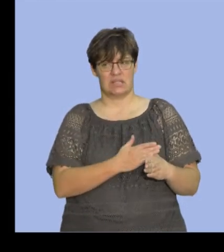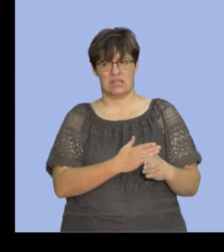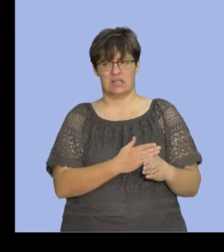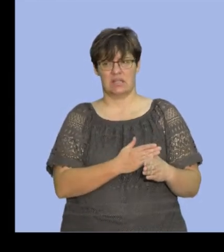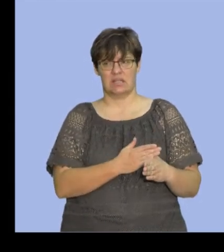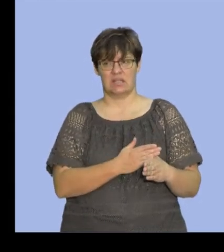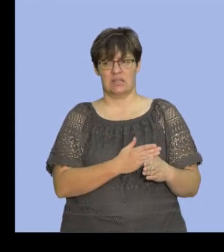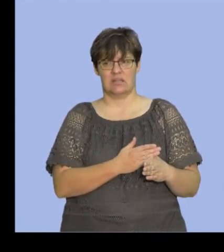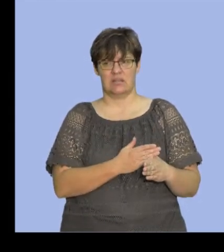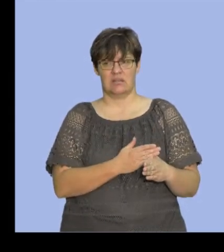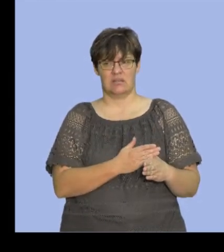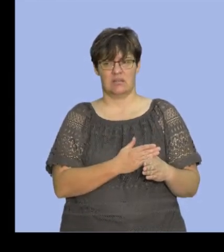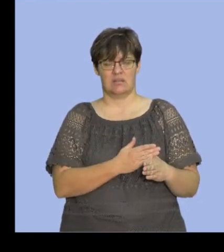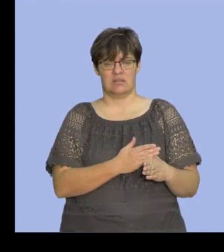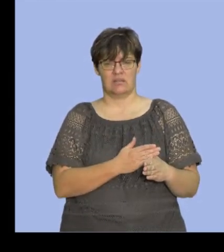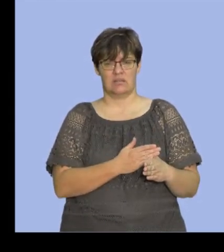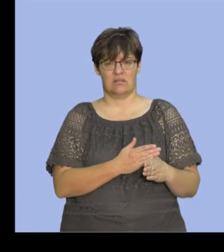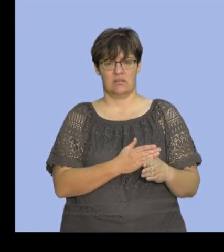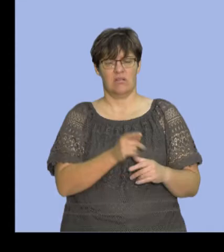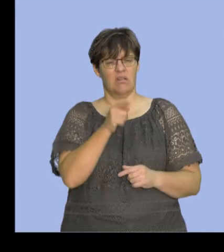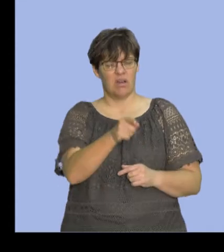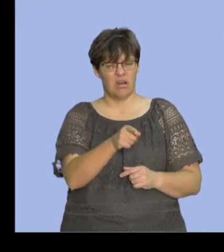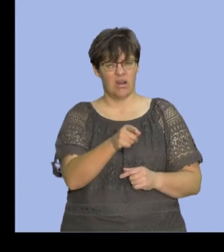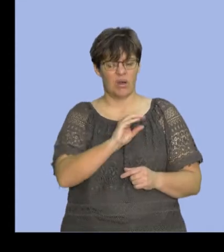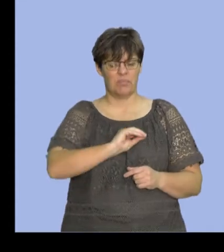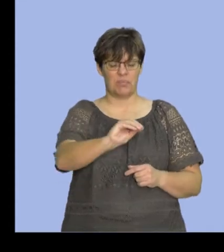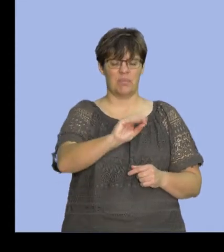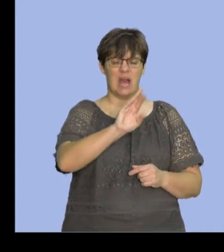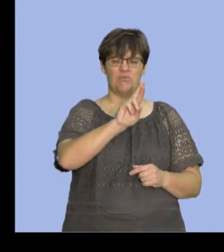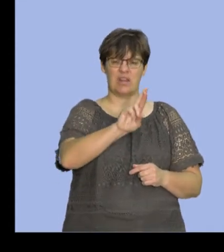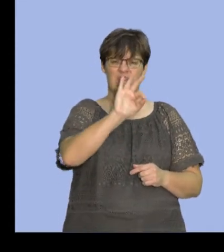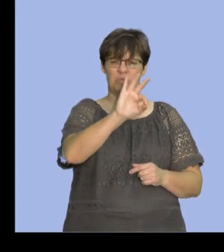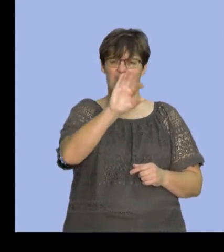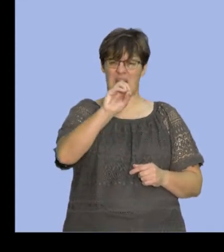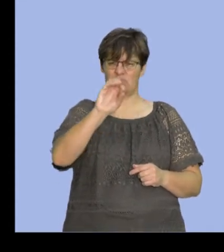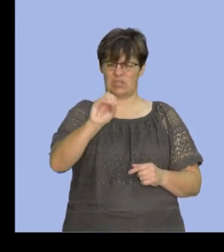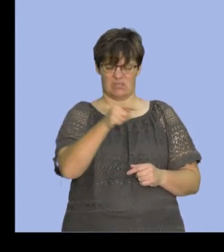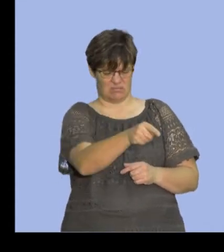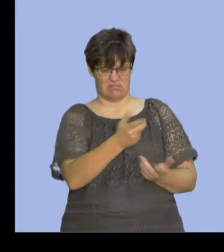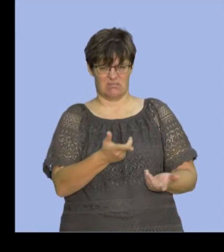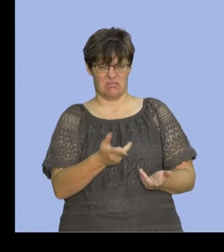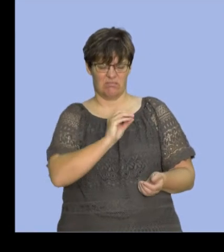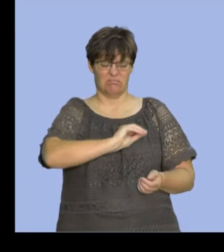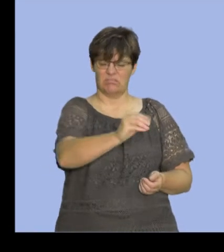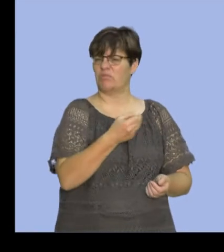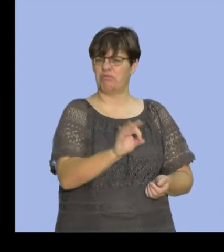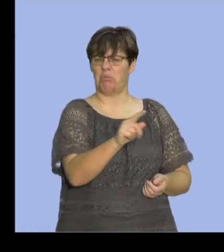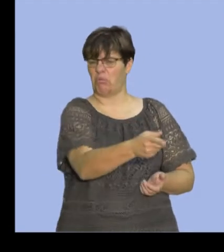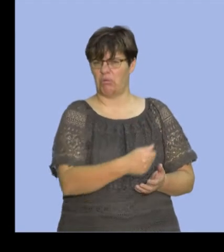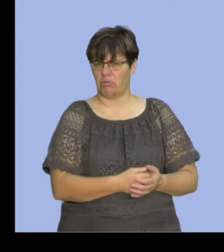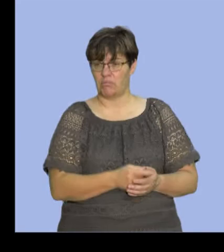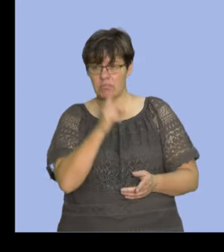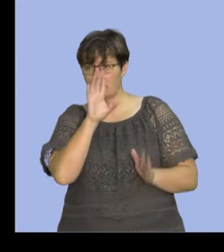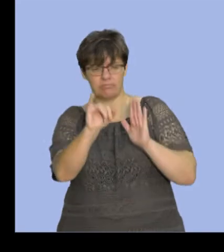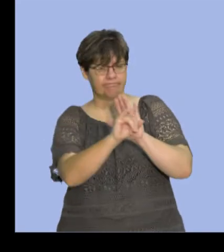see this one here, give one possible reason for the entry of 300 Rand. Okay, let's identify the 300 Rand